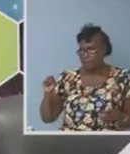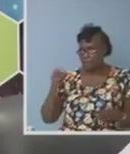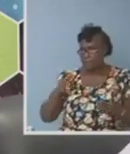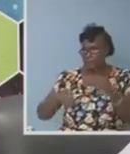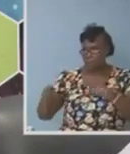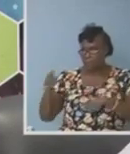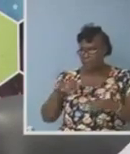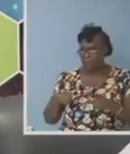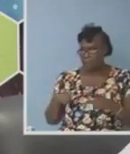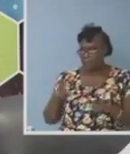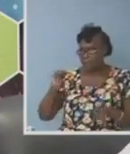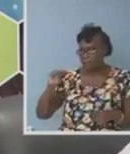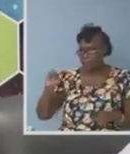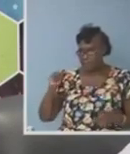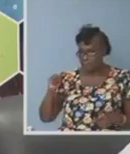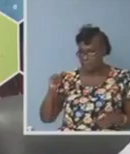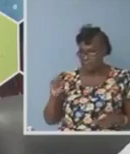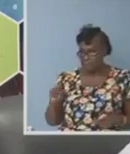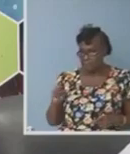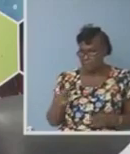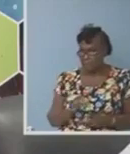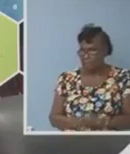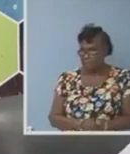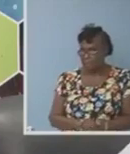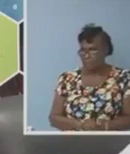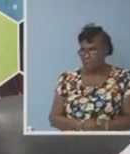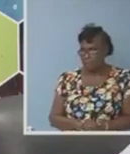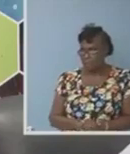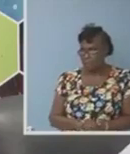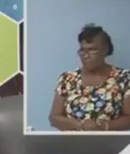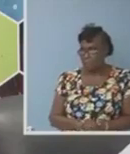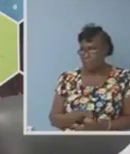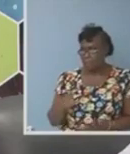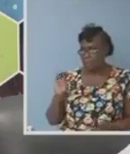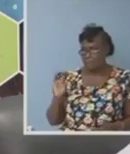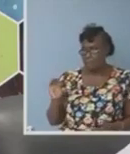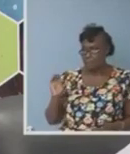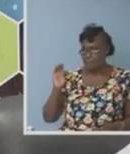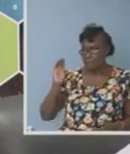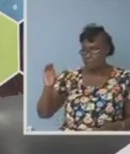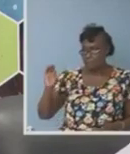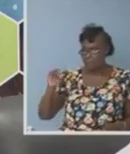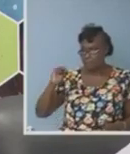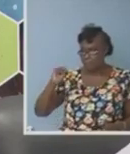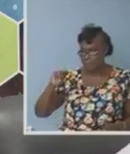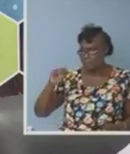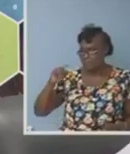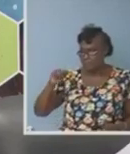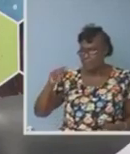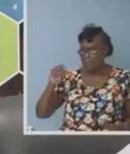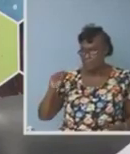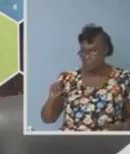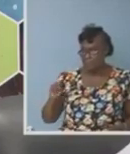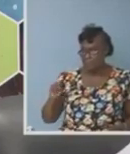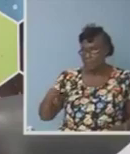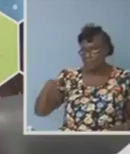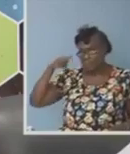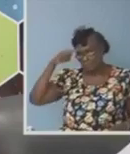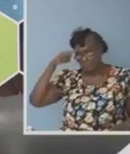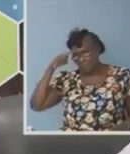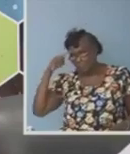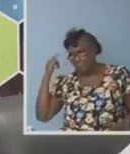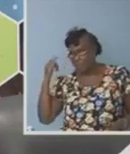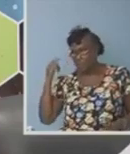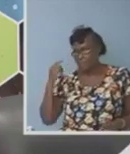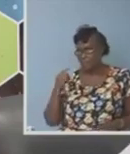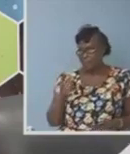via MTS, given the contract that we have with MTS. But because this is unusual circumstance,